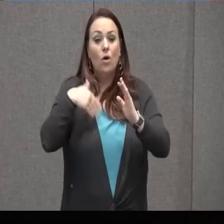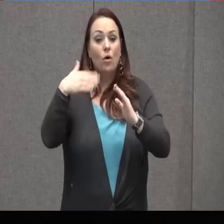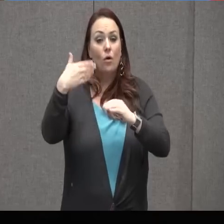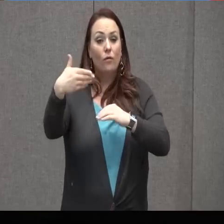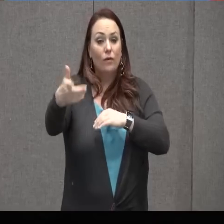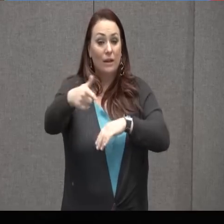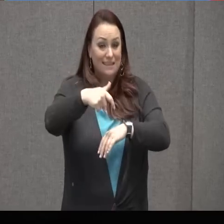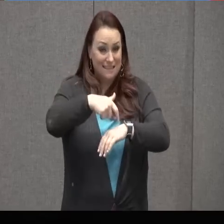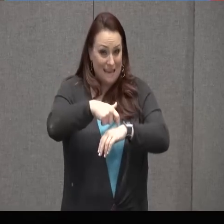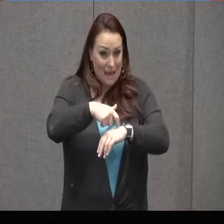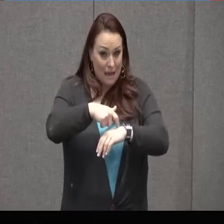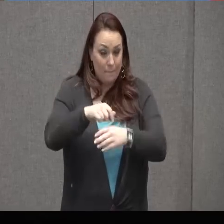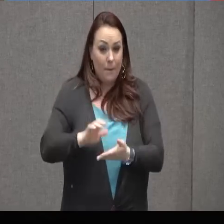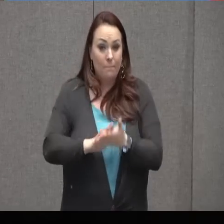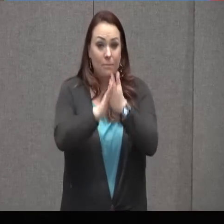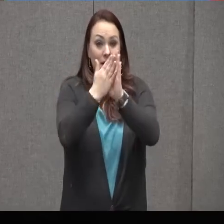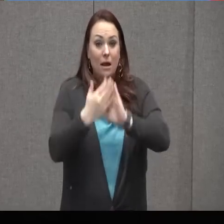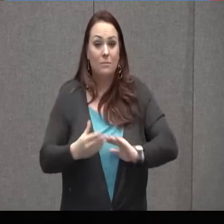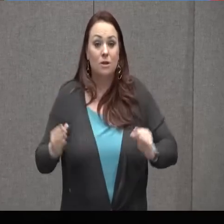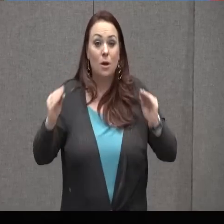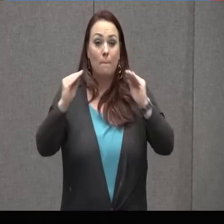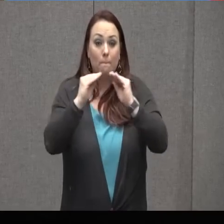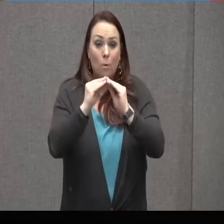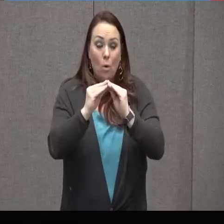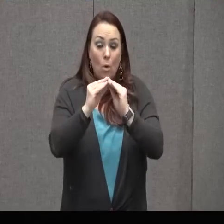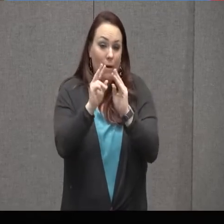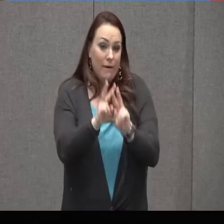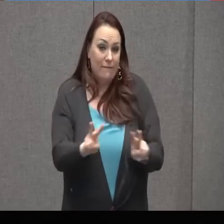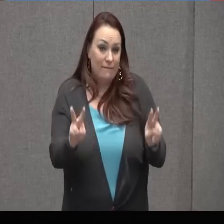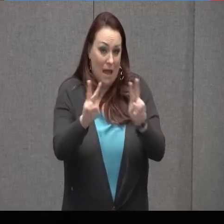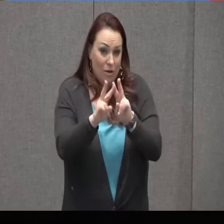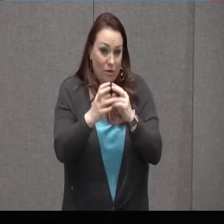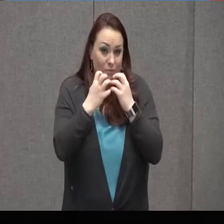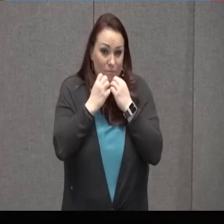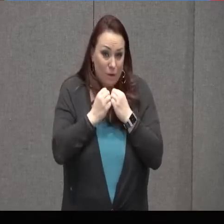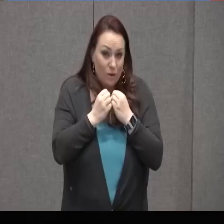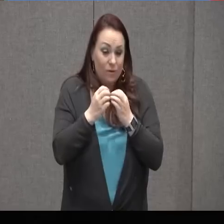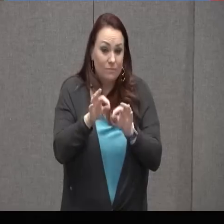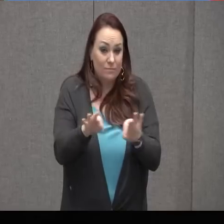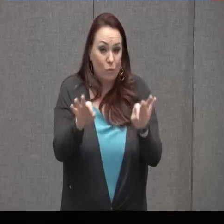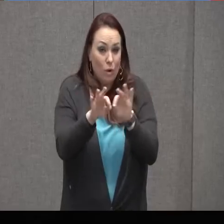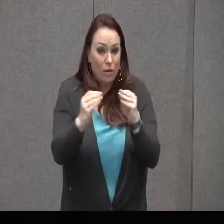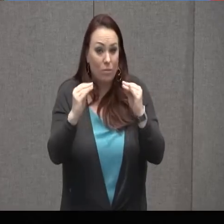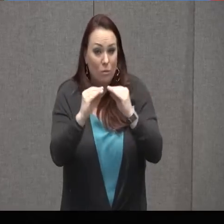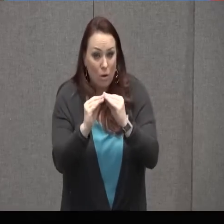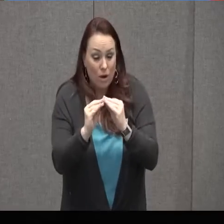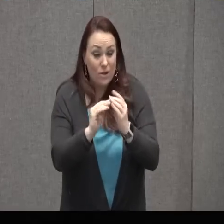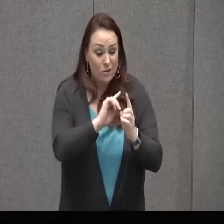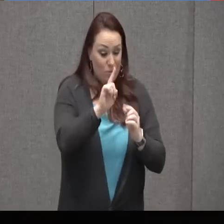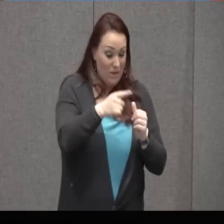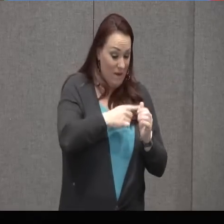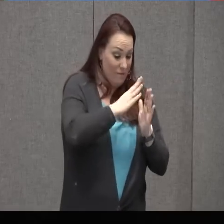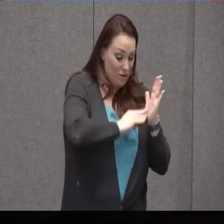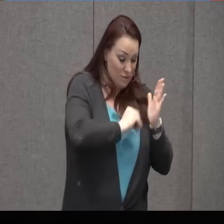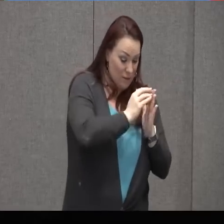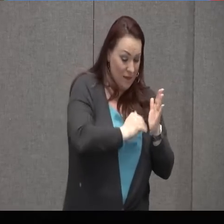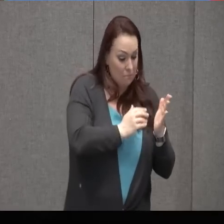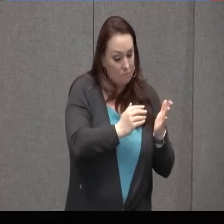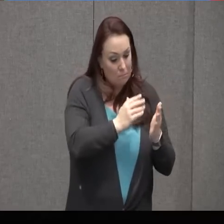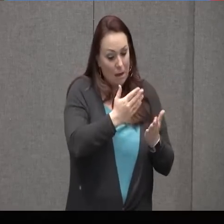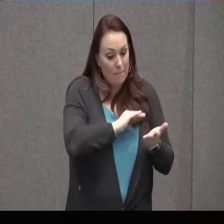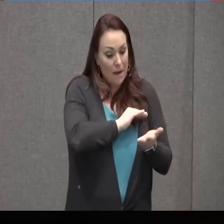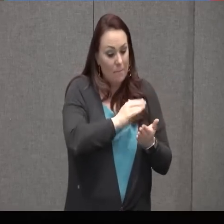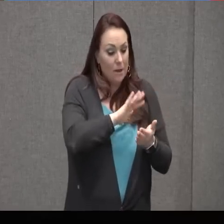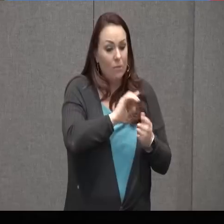artist first made it, it was worth a certain amount of money. And then after a long period of time,